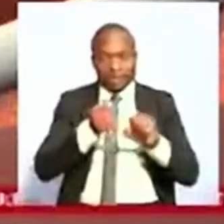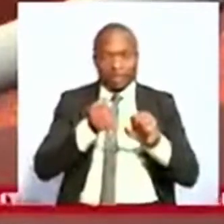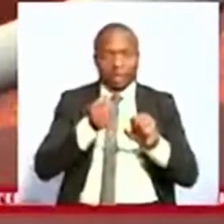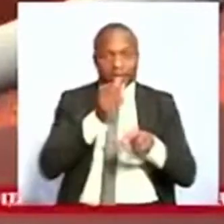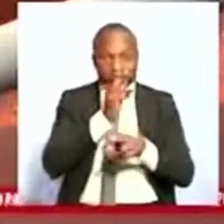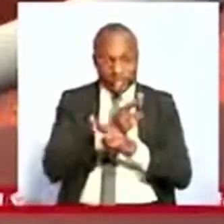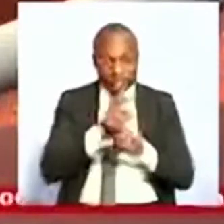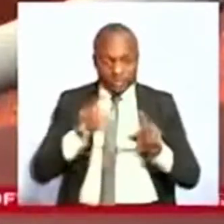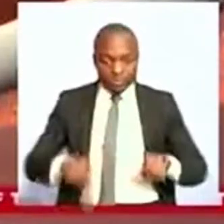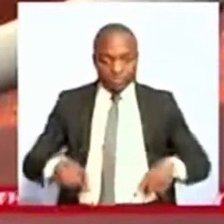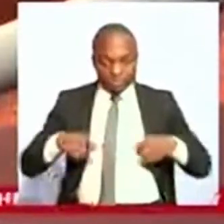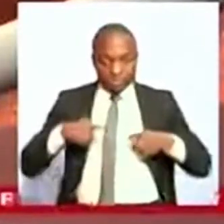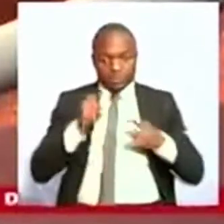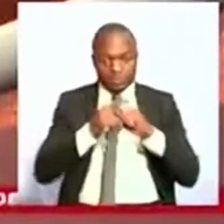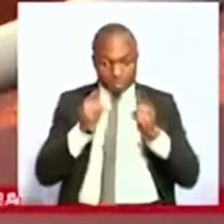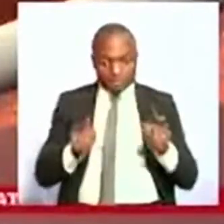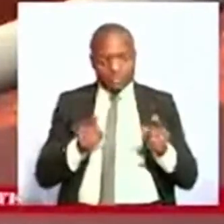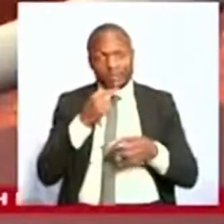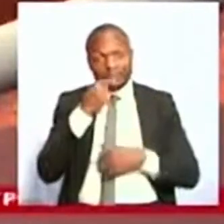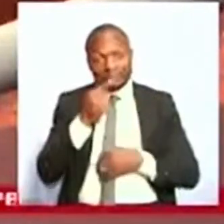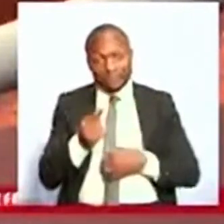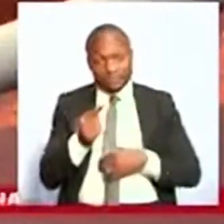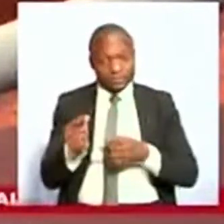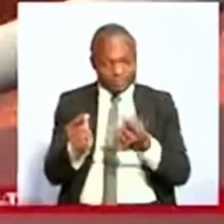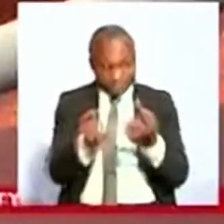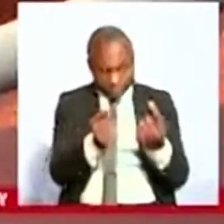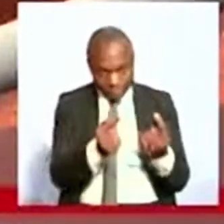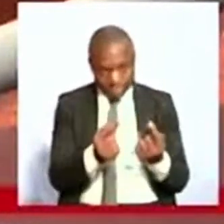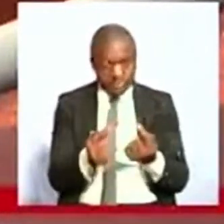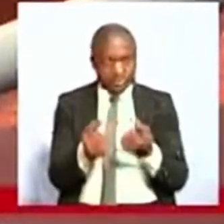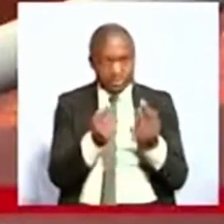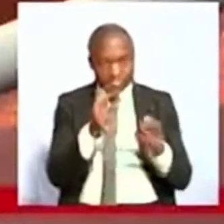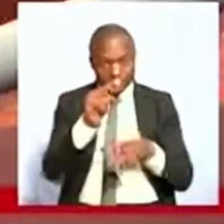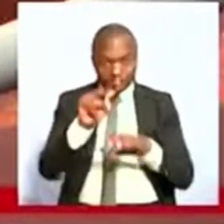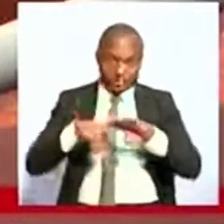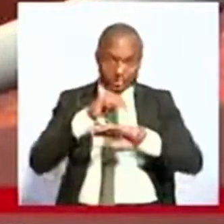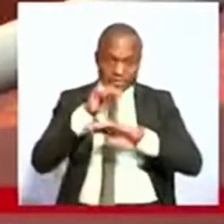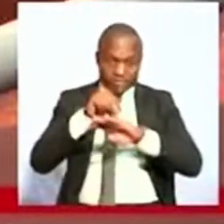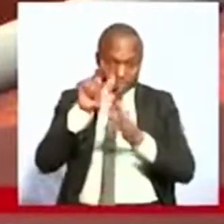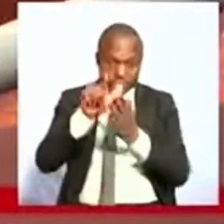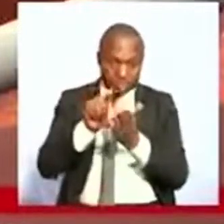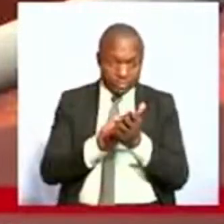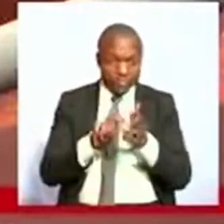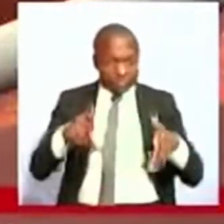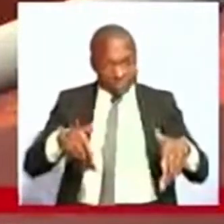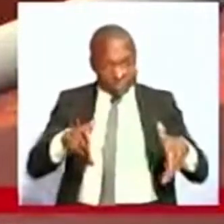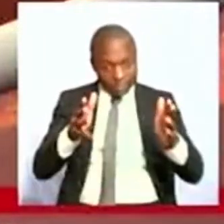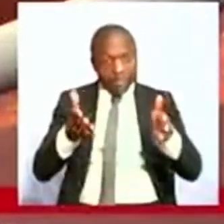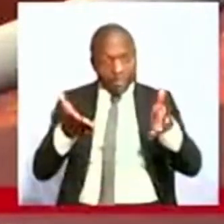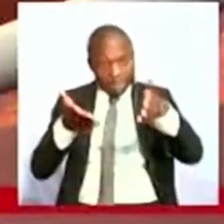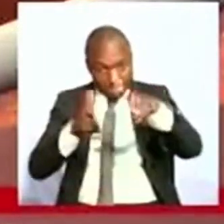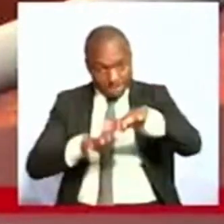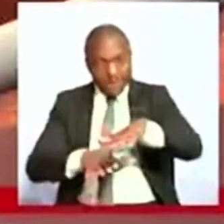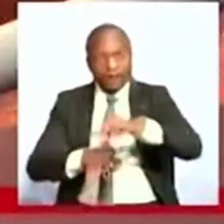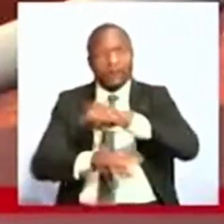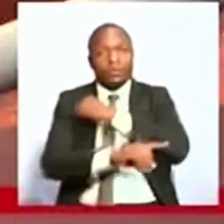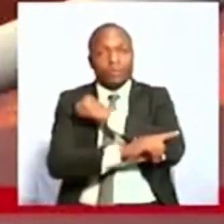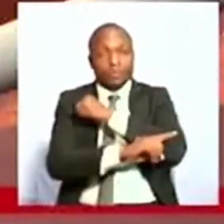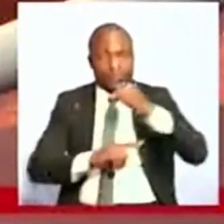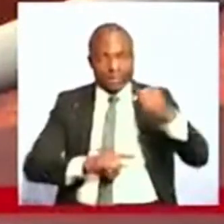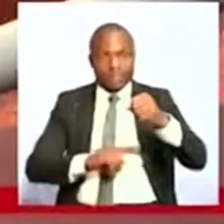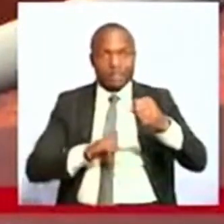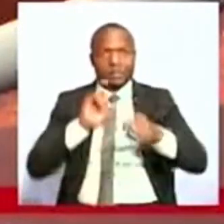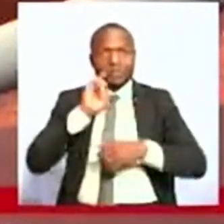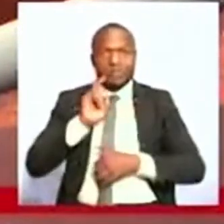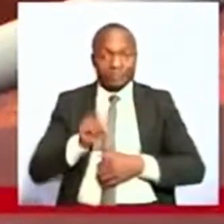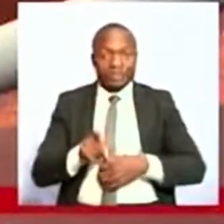it's a proviso. It states that in the event that the national laws allow for the death penalty, it should be